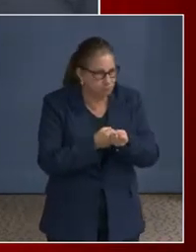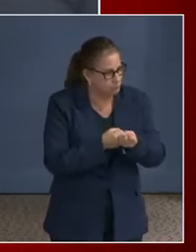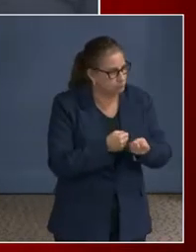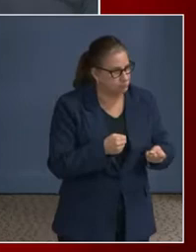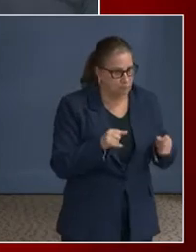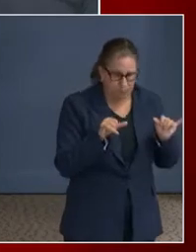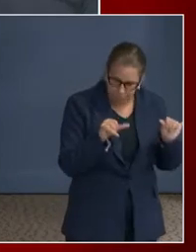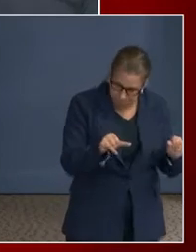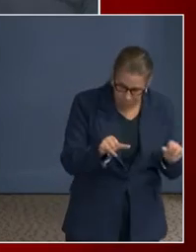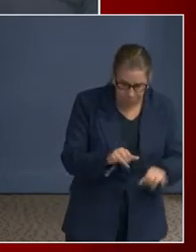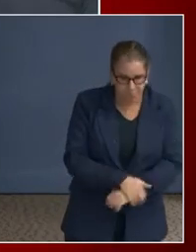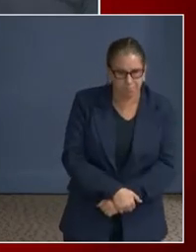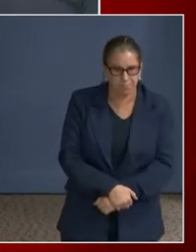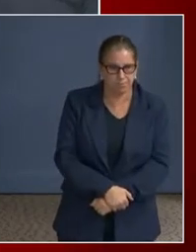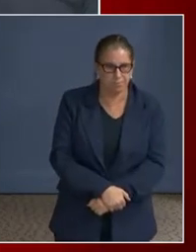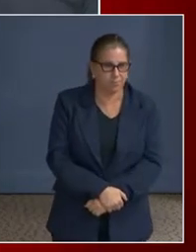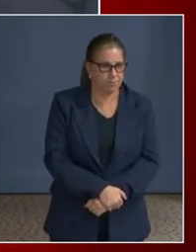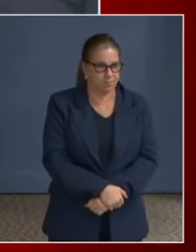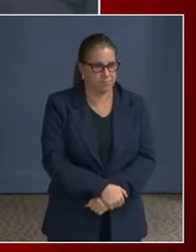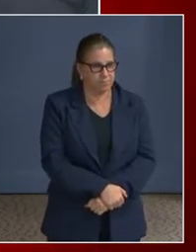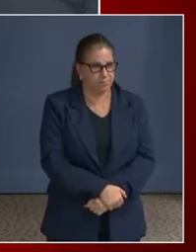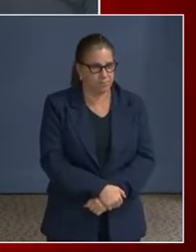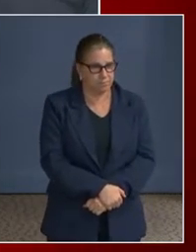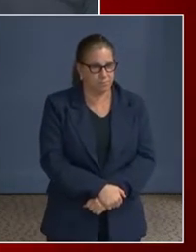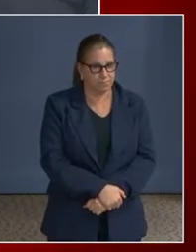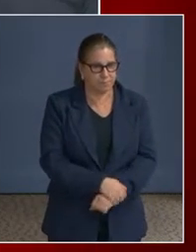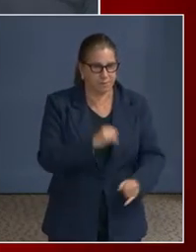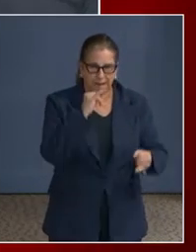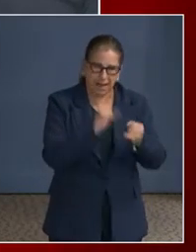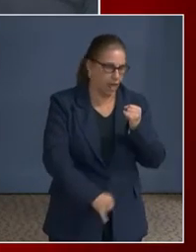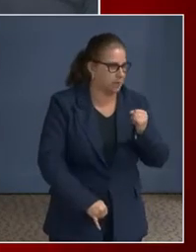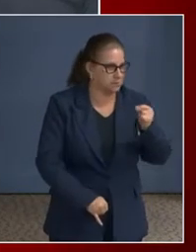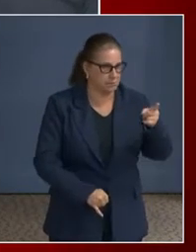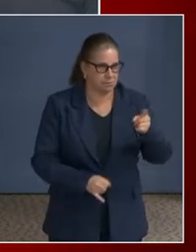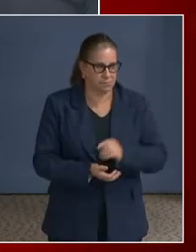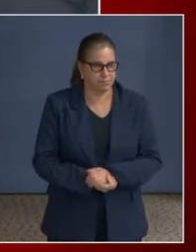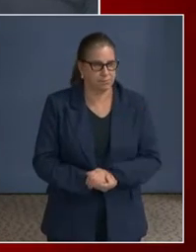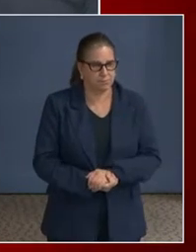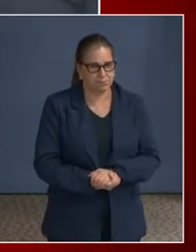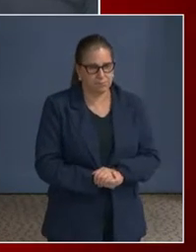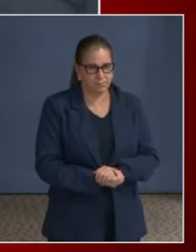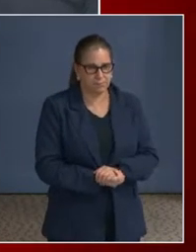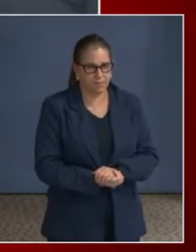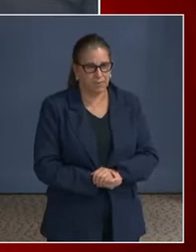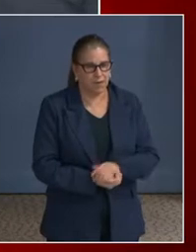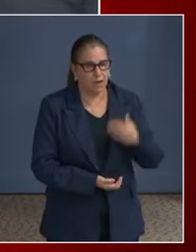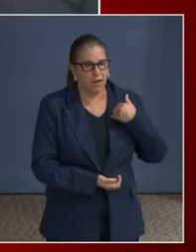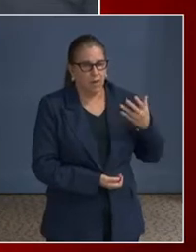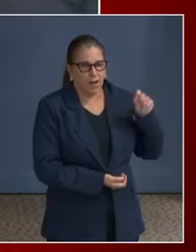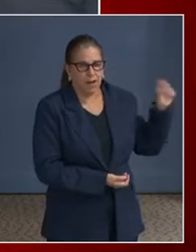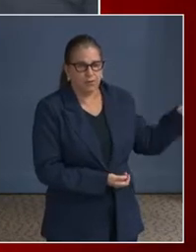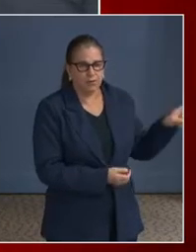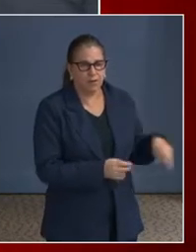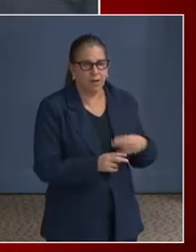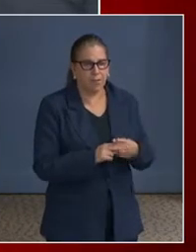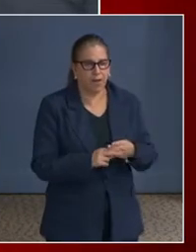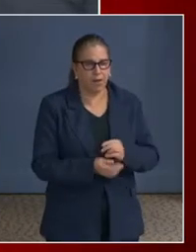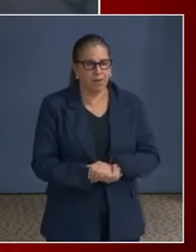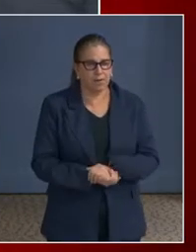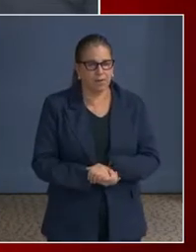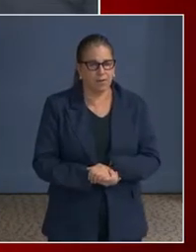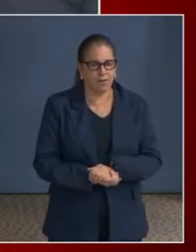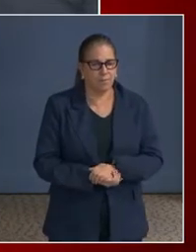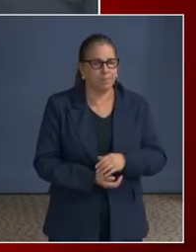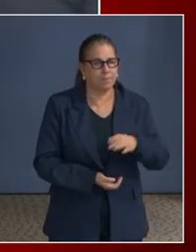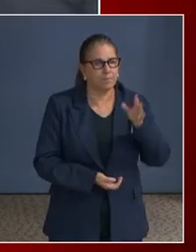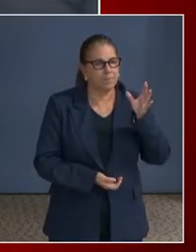Thank you. Yes, last question. Can I ask you about your maternal summit? Yes. Summit? And I know this is something